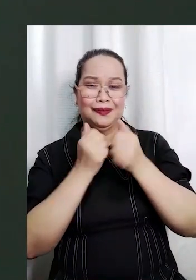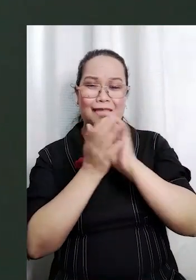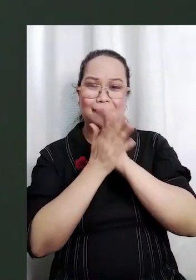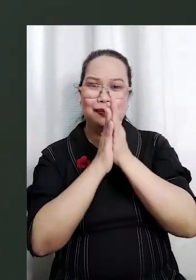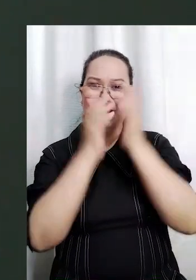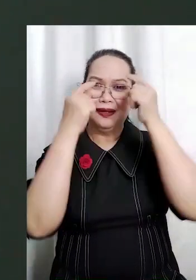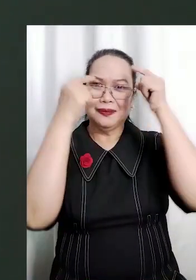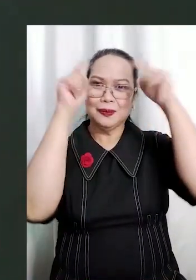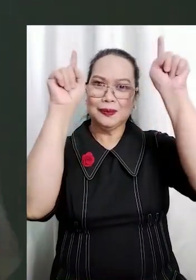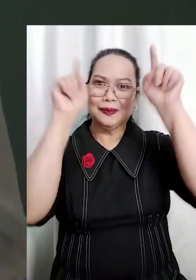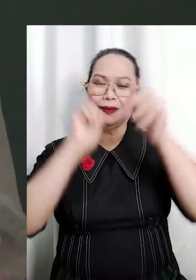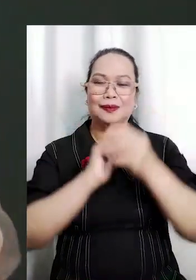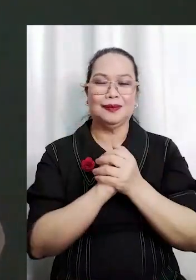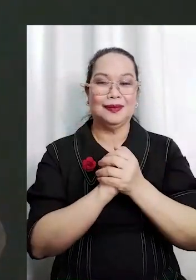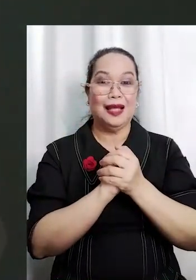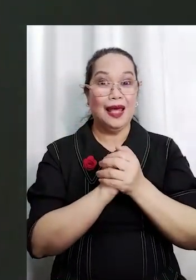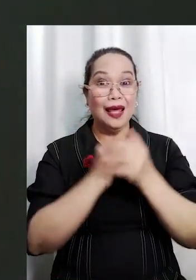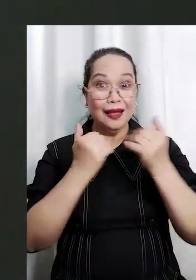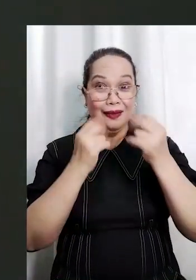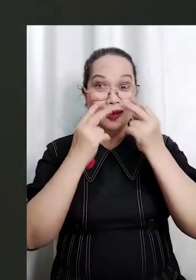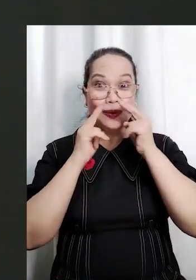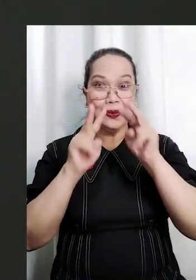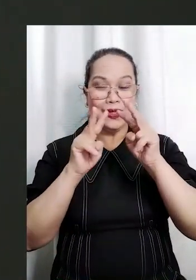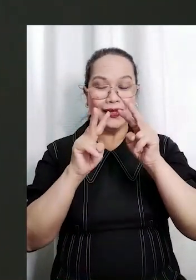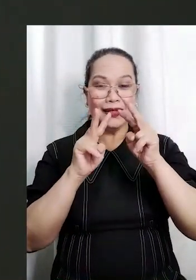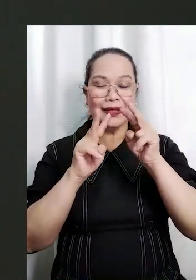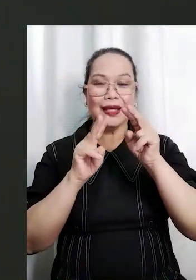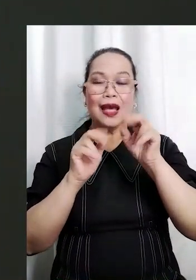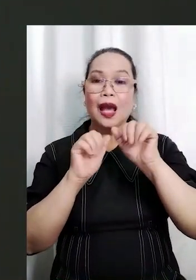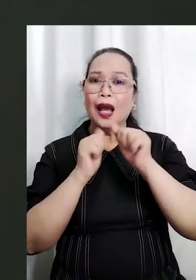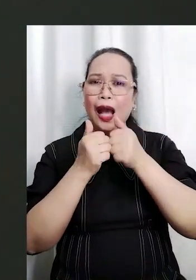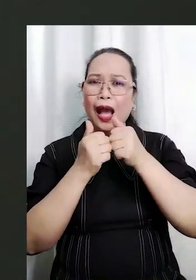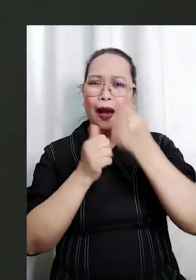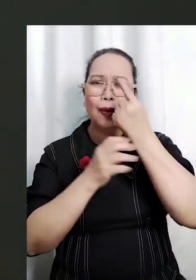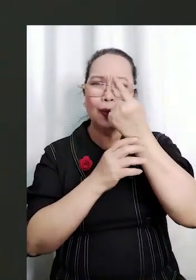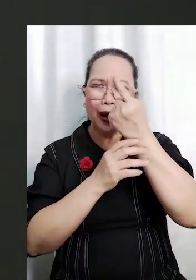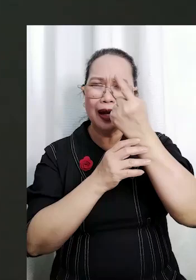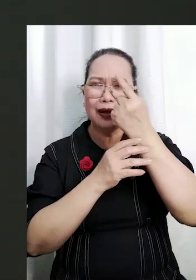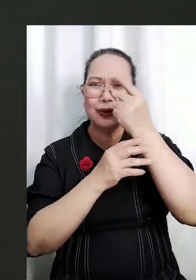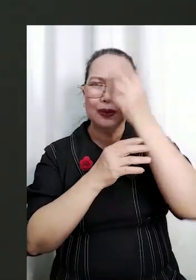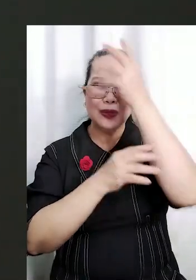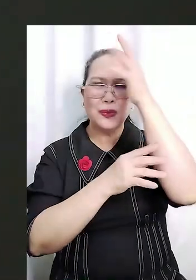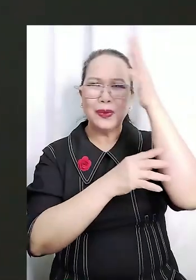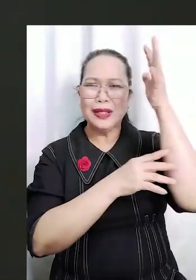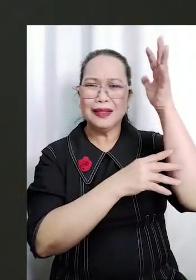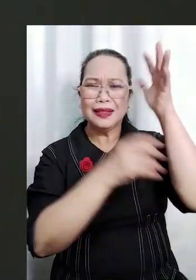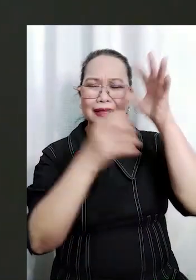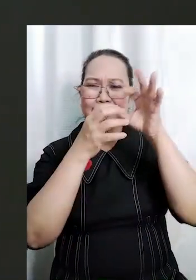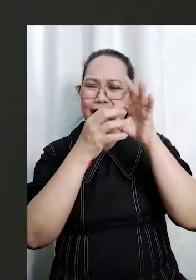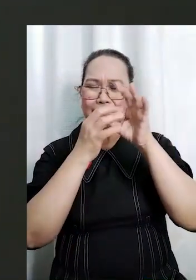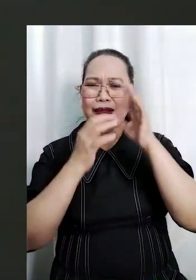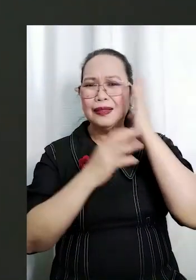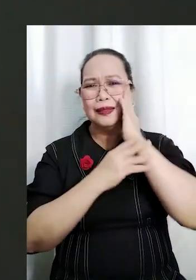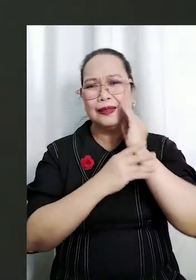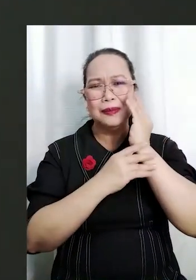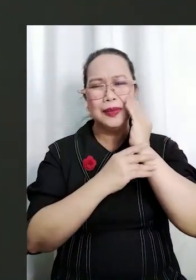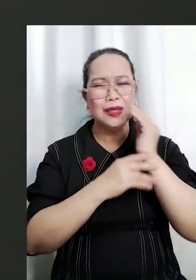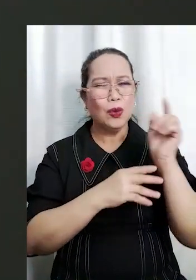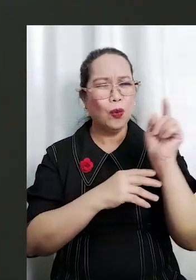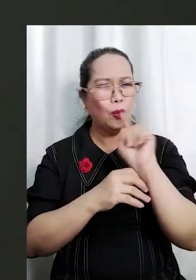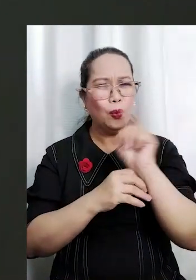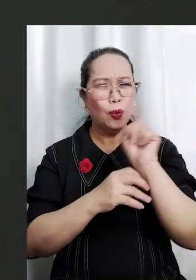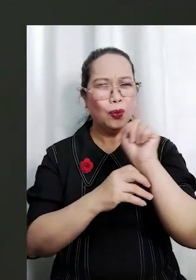naging matagumpay. Ngayon tingnan natin ang wilderness experience ni Jesus at paano yung kanyang rules of